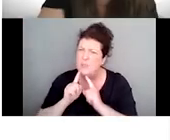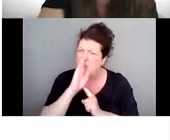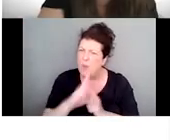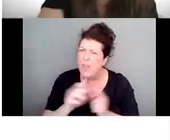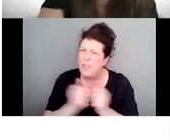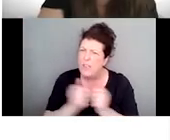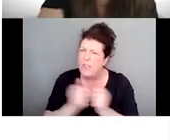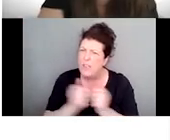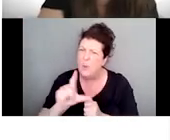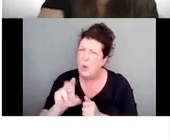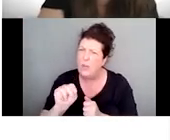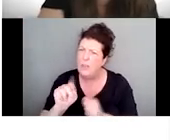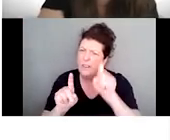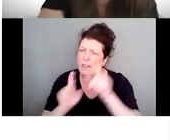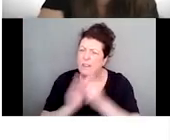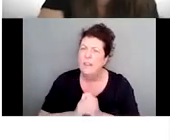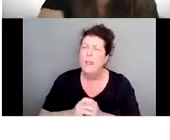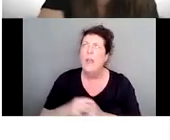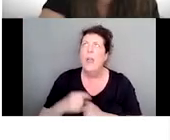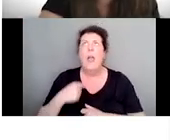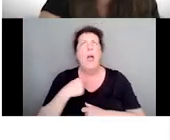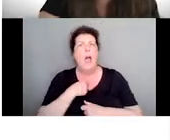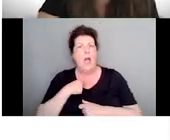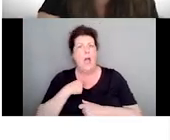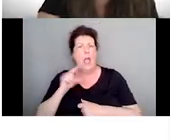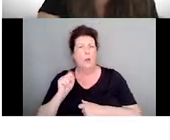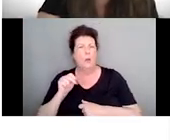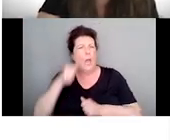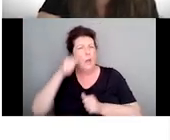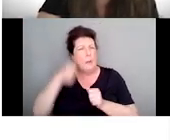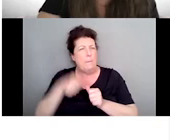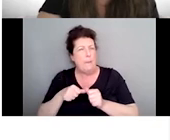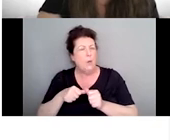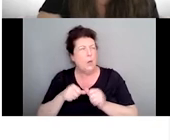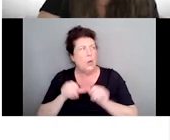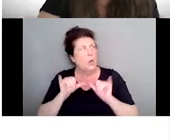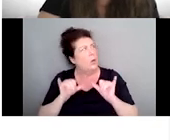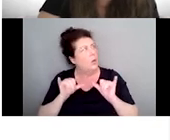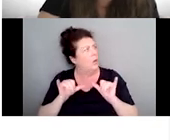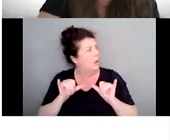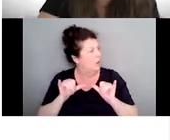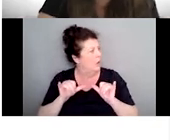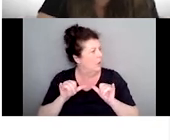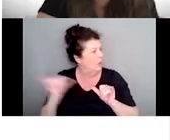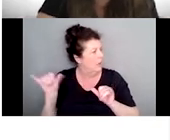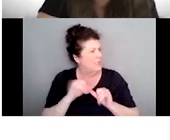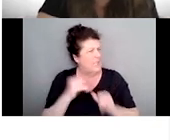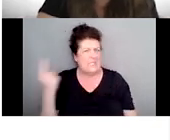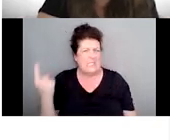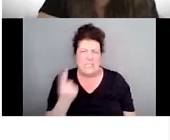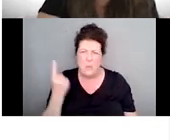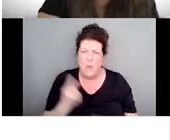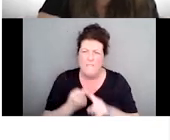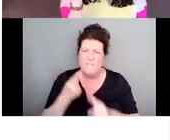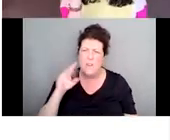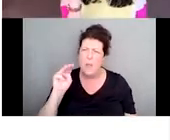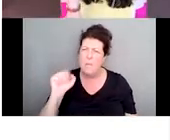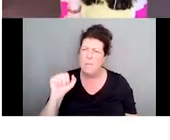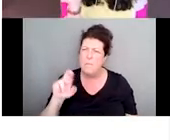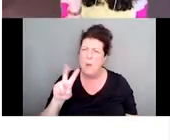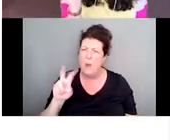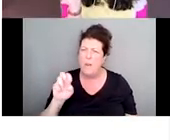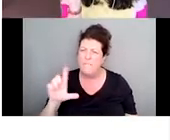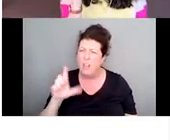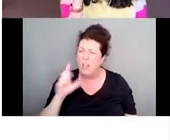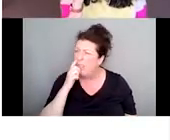Um, I, I vaguely remember what I remember about that. It's like someone from Marvel once it might've been like all